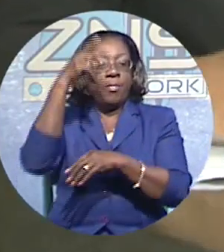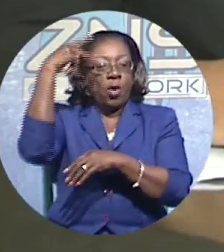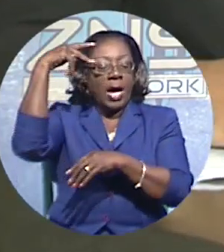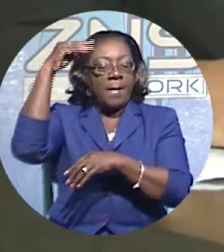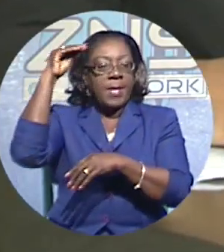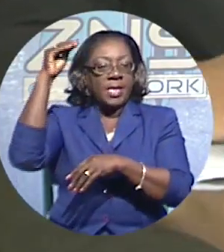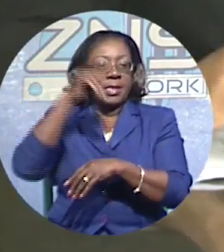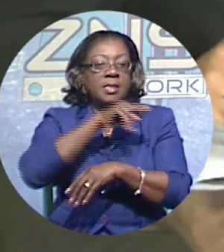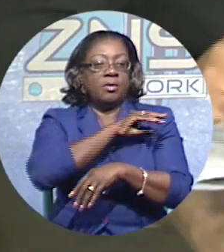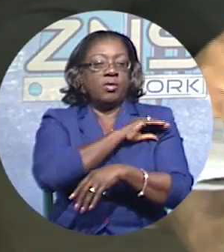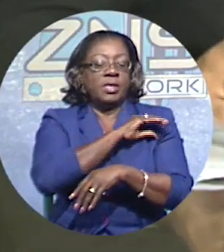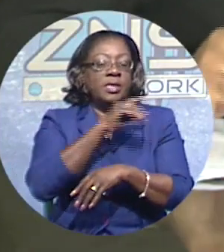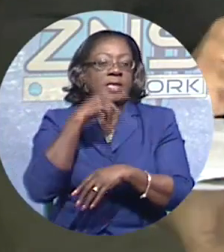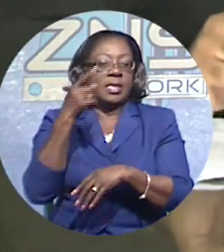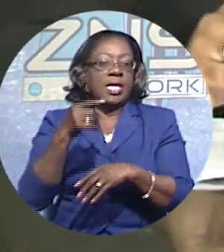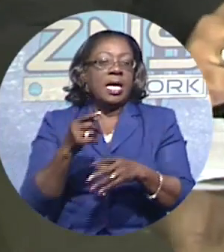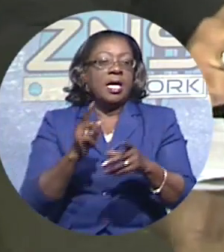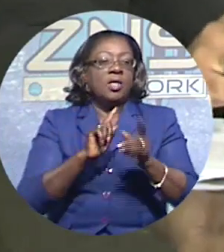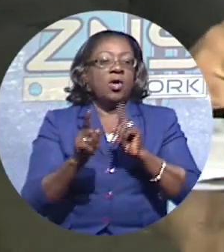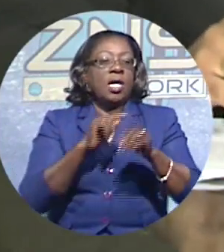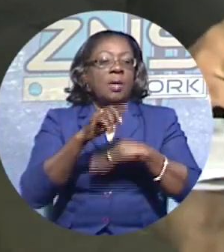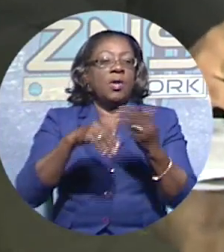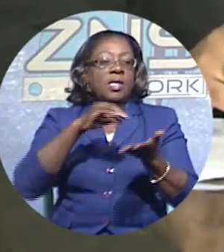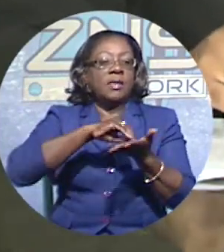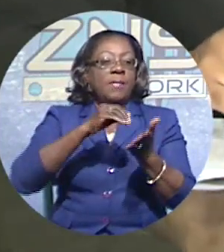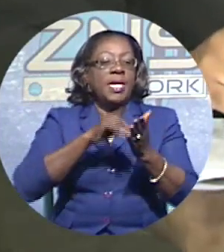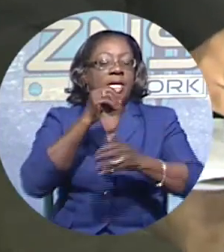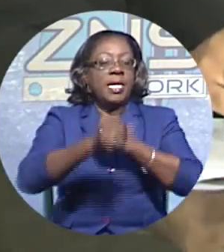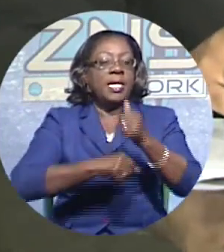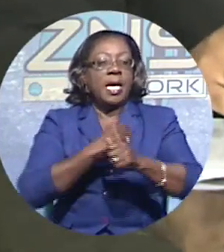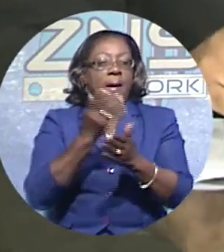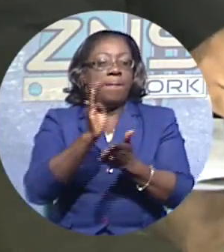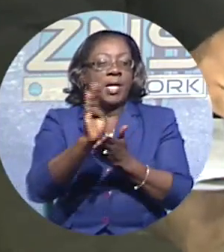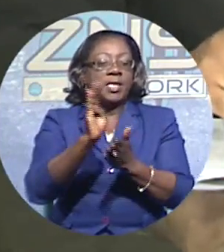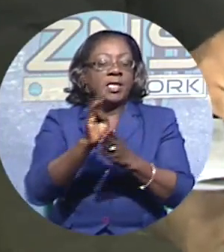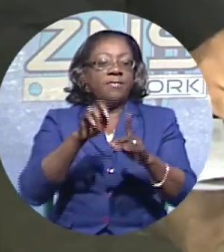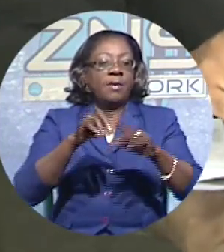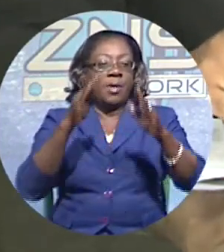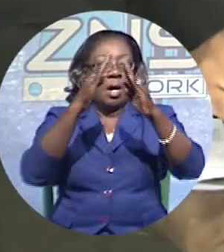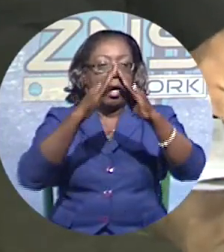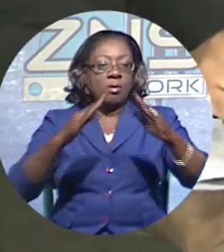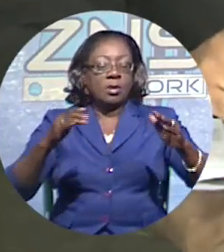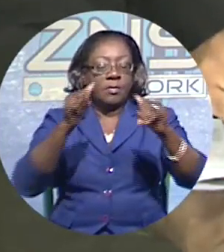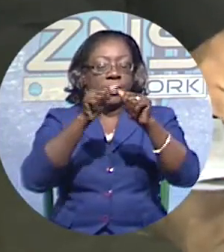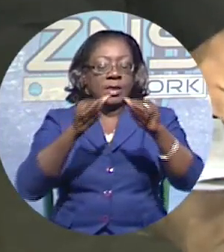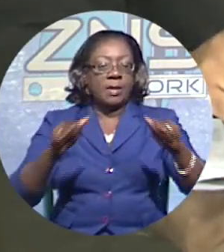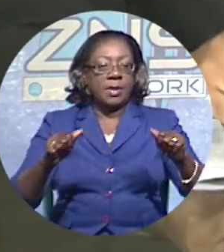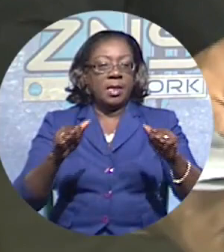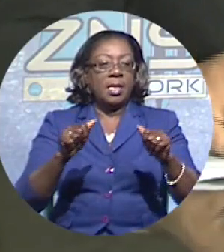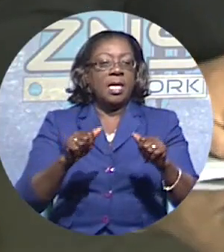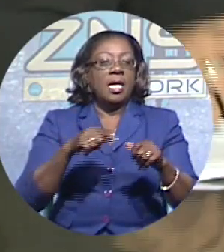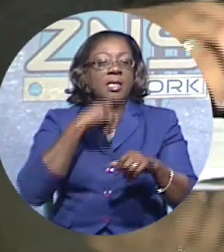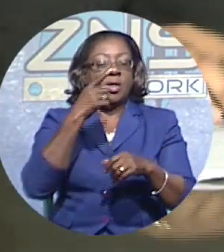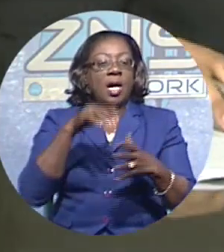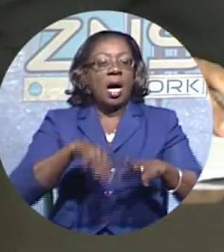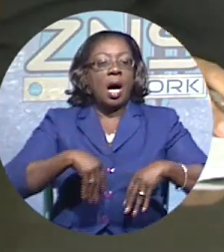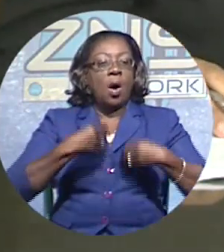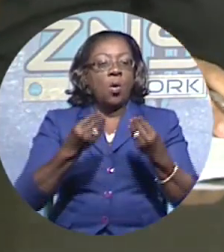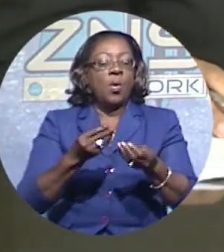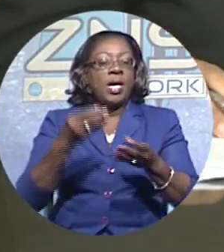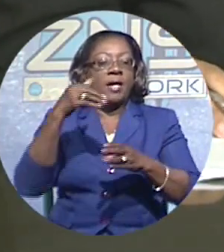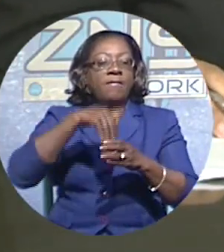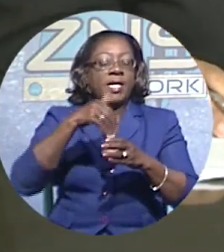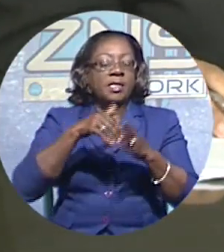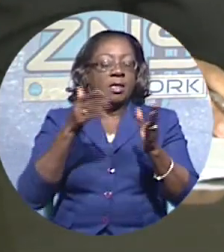today as he presented his mid-year budget statement to Parliament. Tonight, Carla Palmer tells us the nation's chief noted how investor confidence is